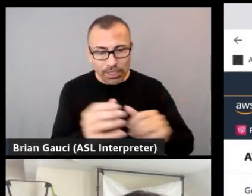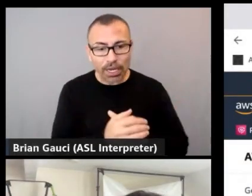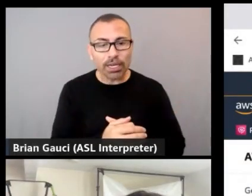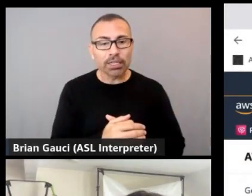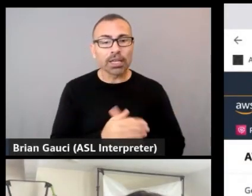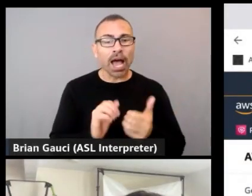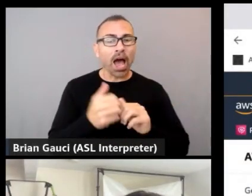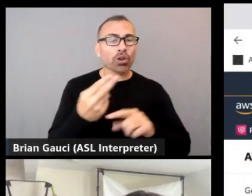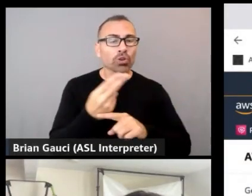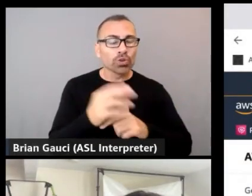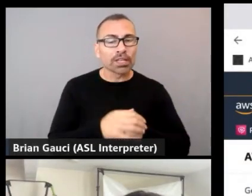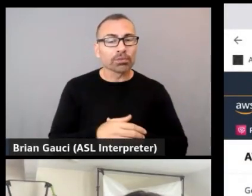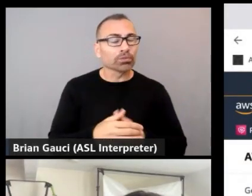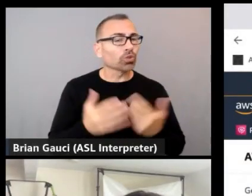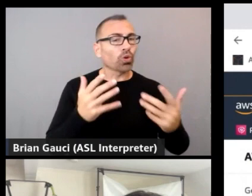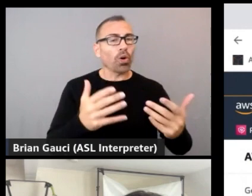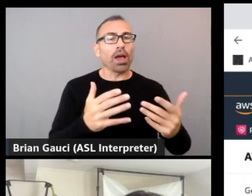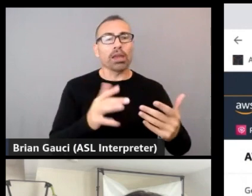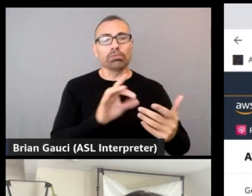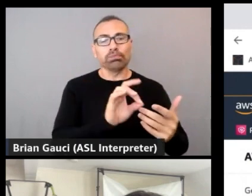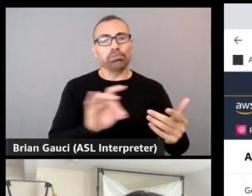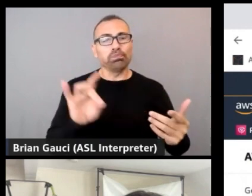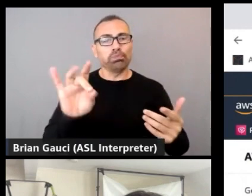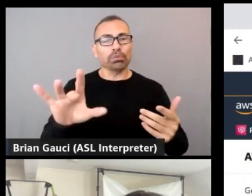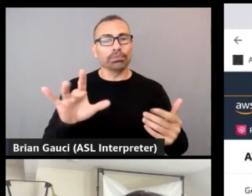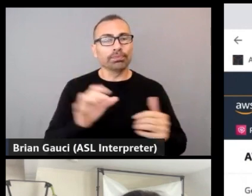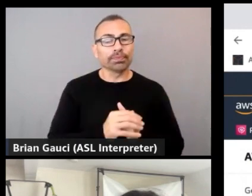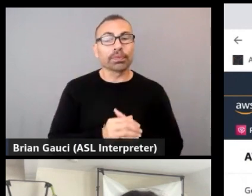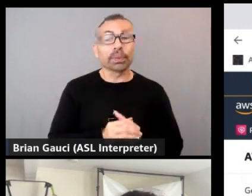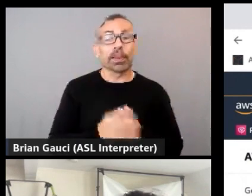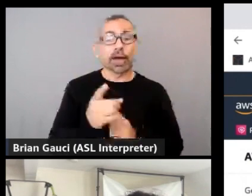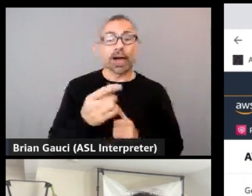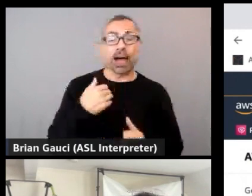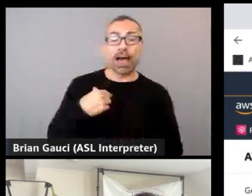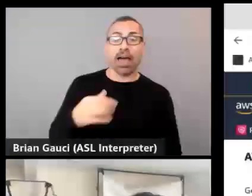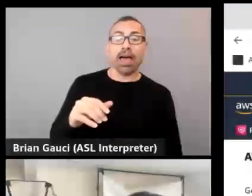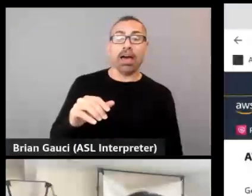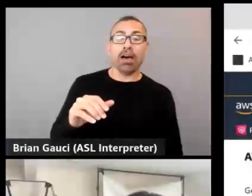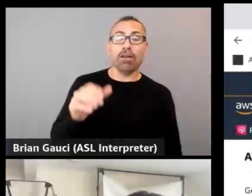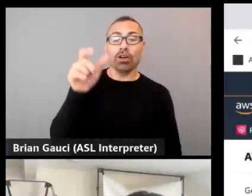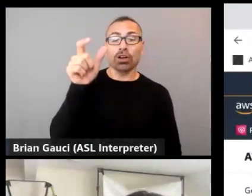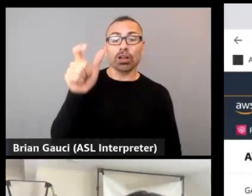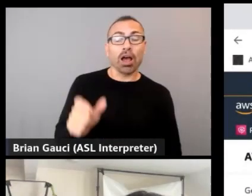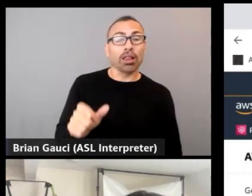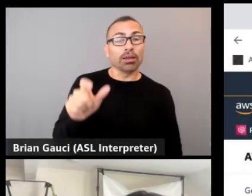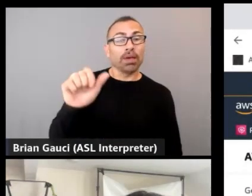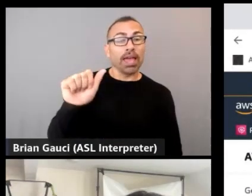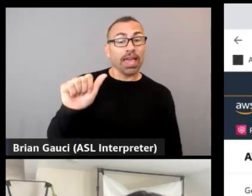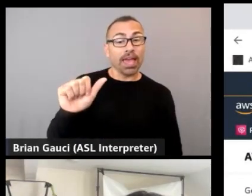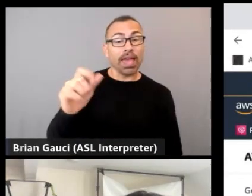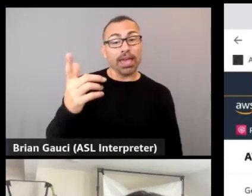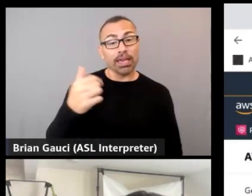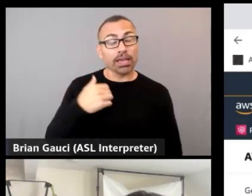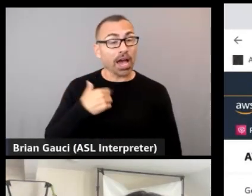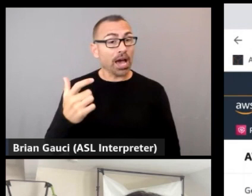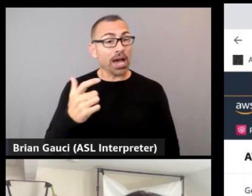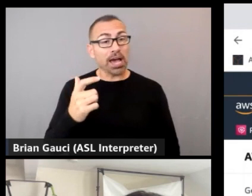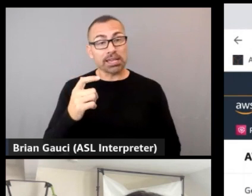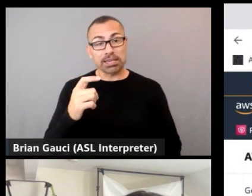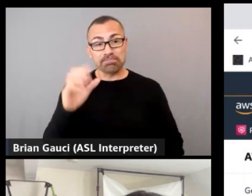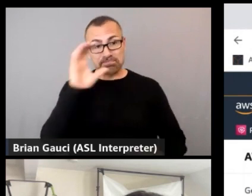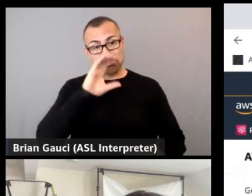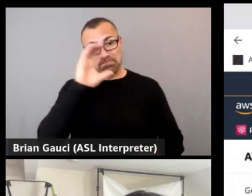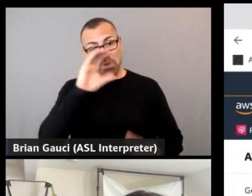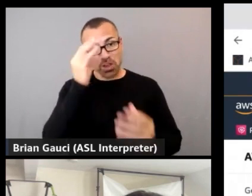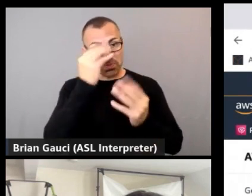that directly in. I also, right now, it's got column A there. I can browse my data. I can, from the schema detector, I can come